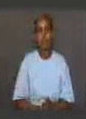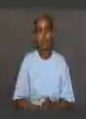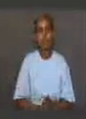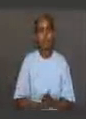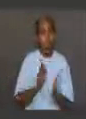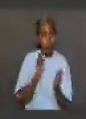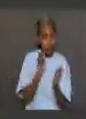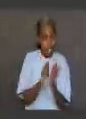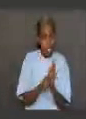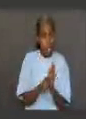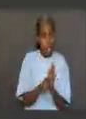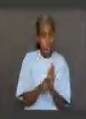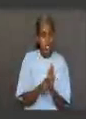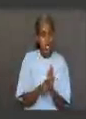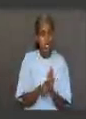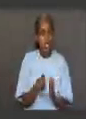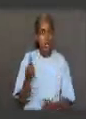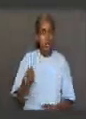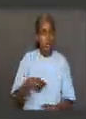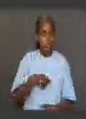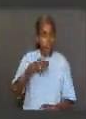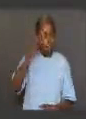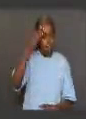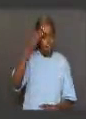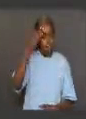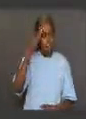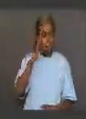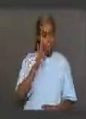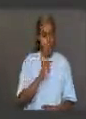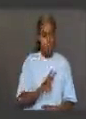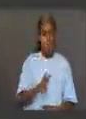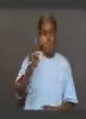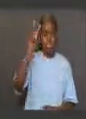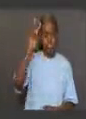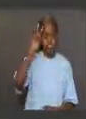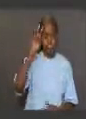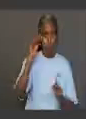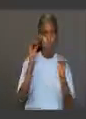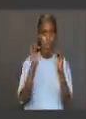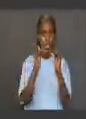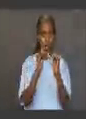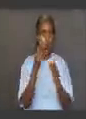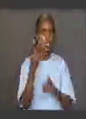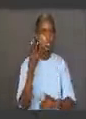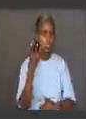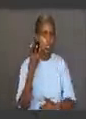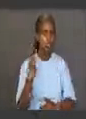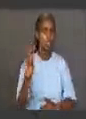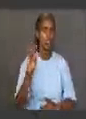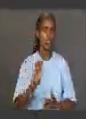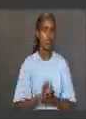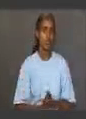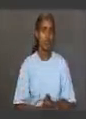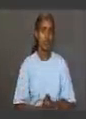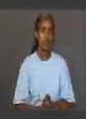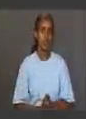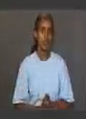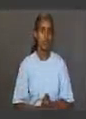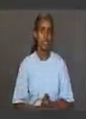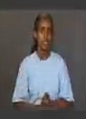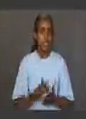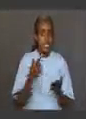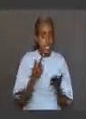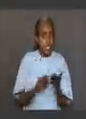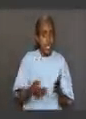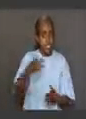For example, we know that 4 squared equals 16. In